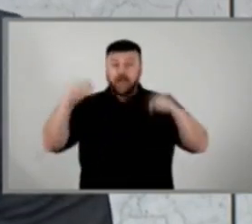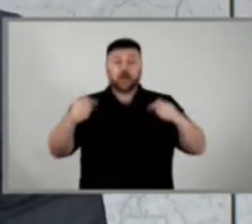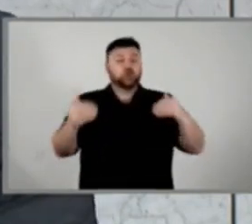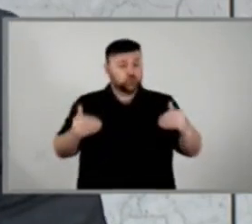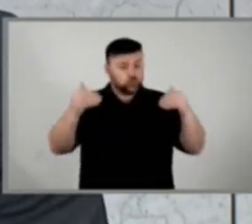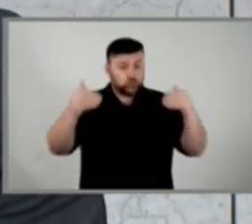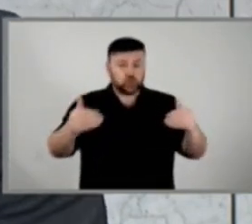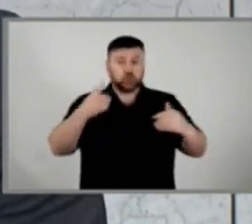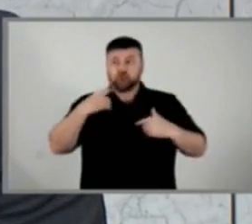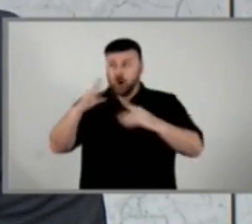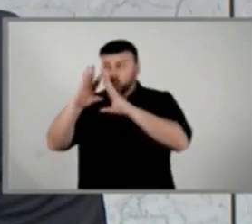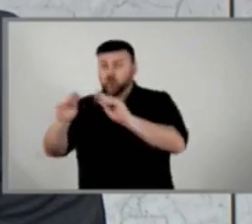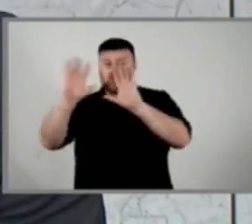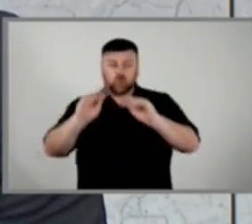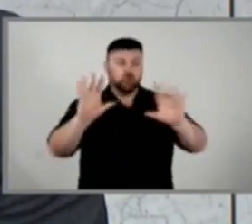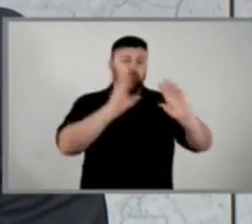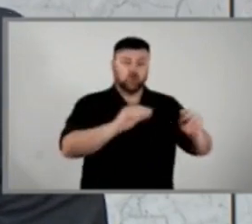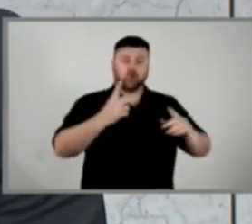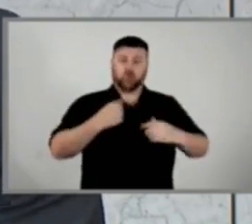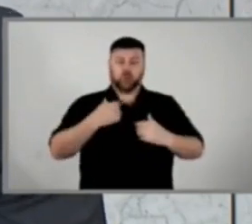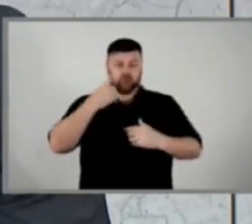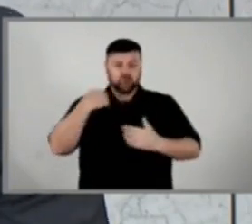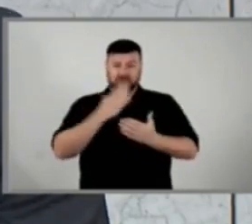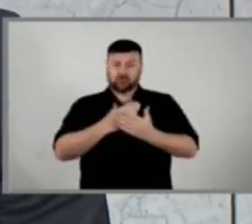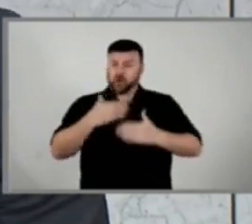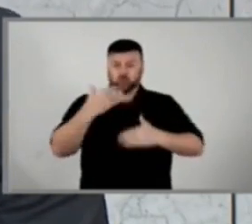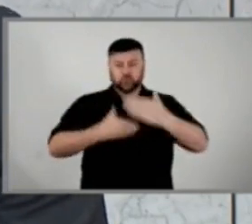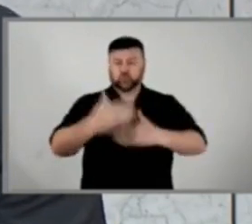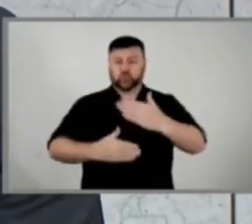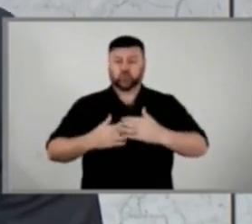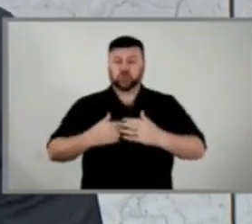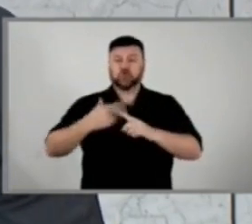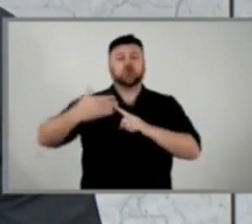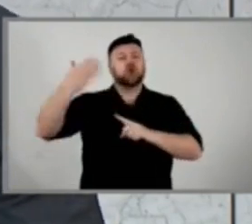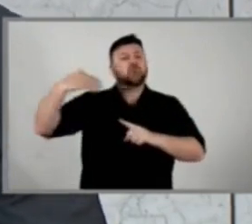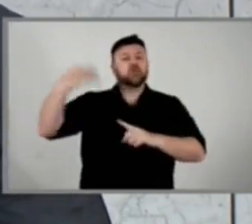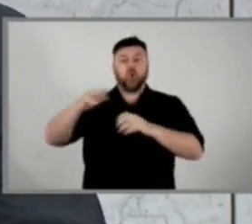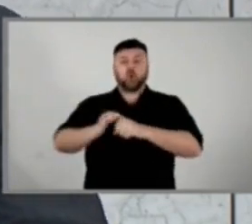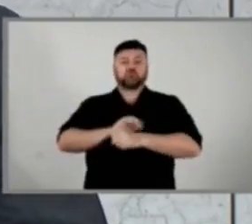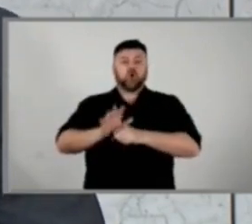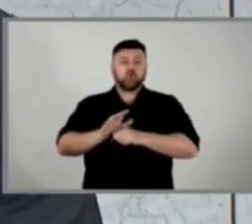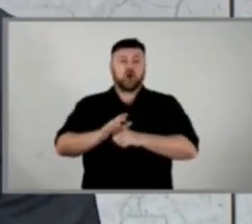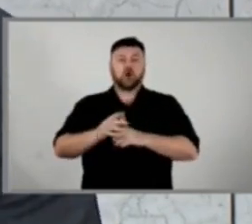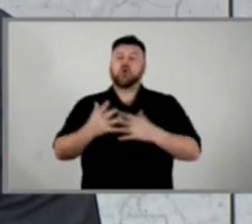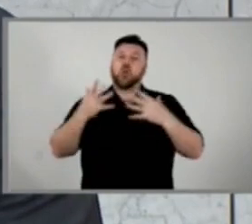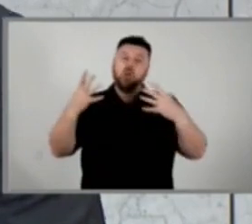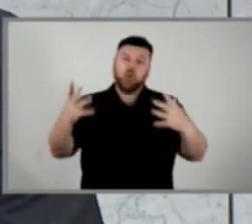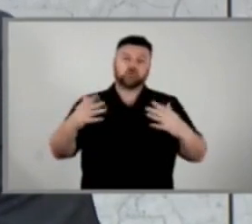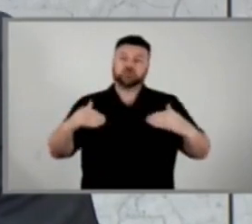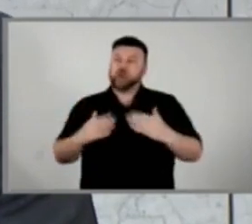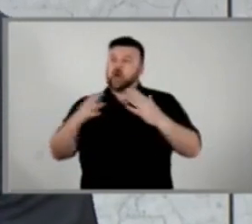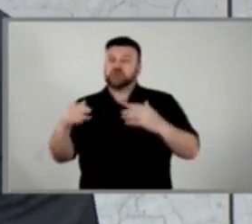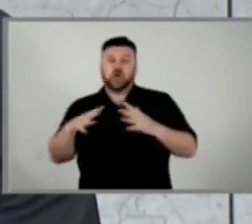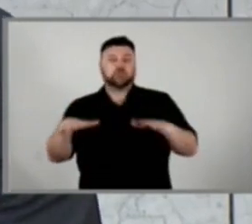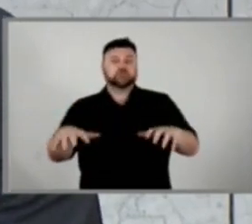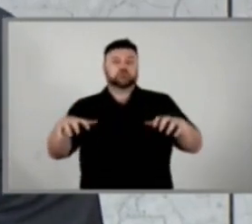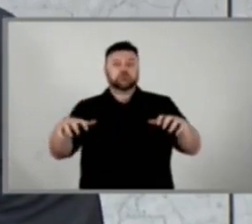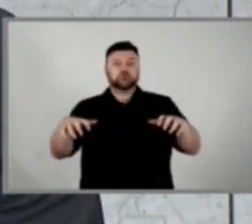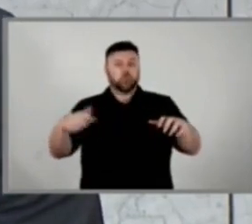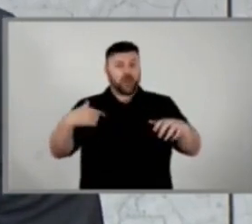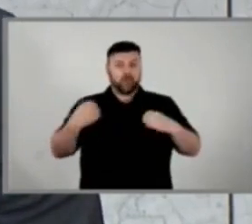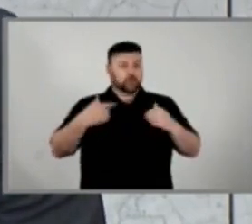problems so we can be proactive about this. Early on in the pandemic, of course, there were many challenges, and we had to be very responsive and reactive at